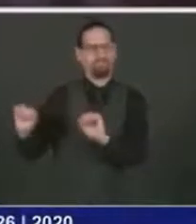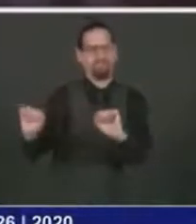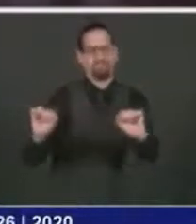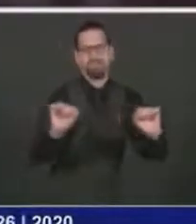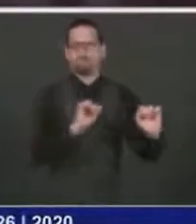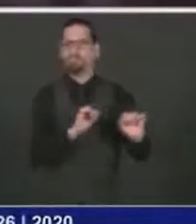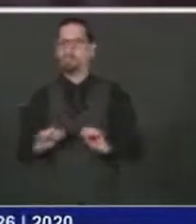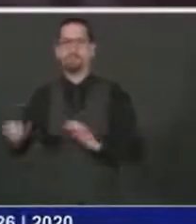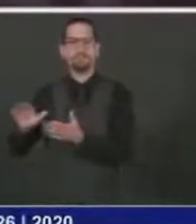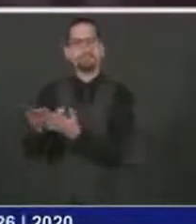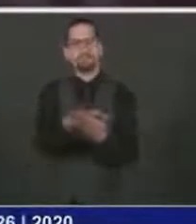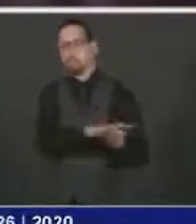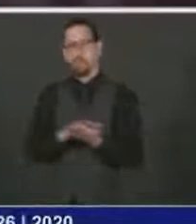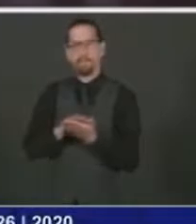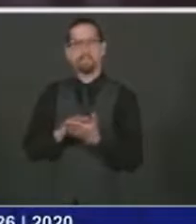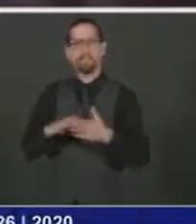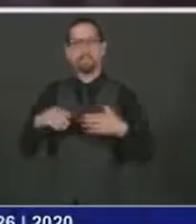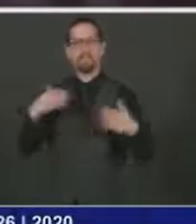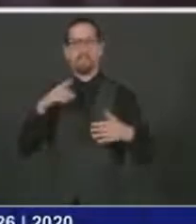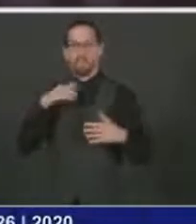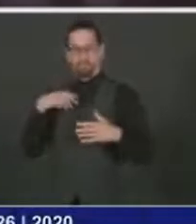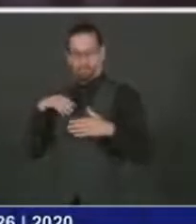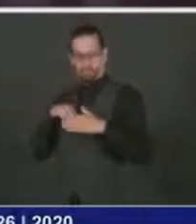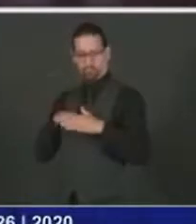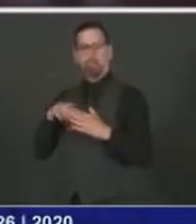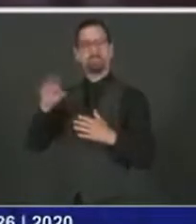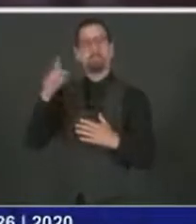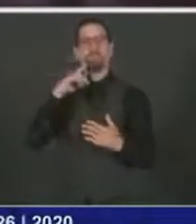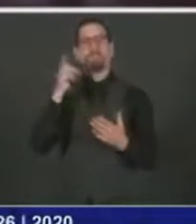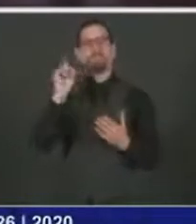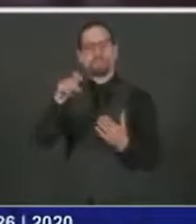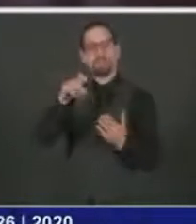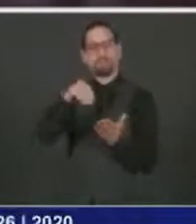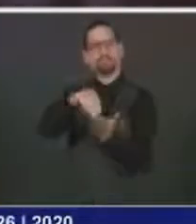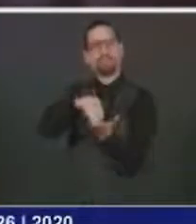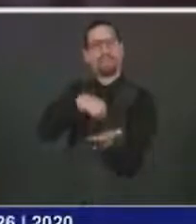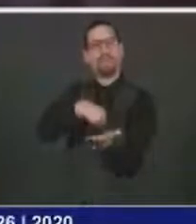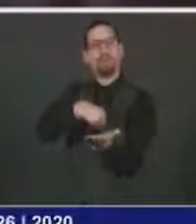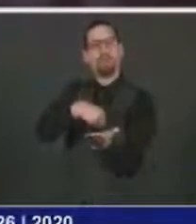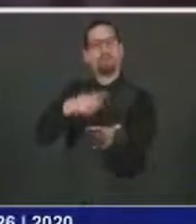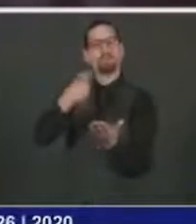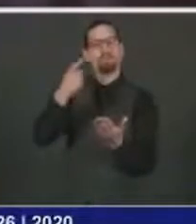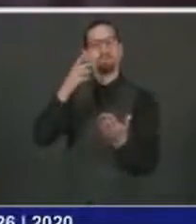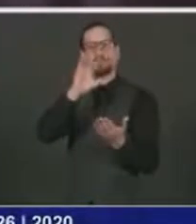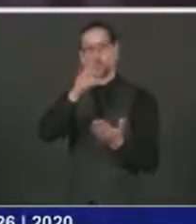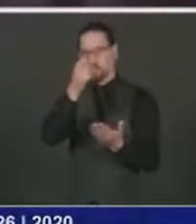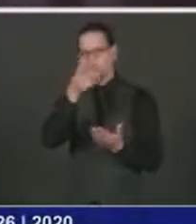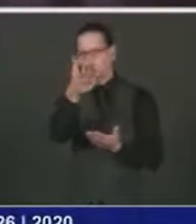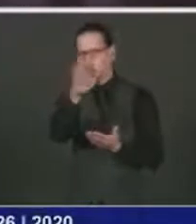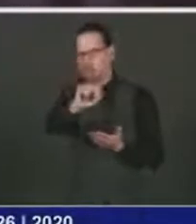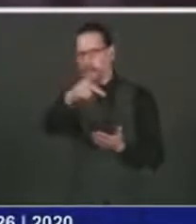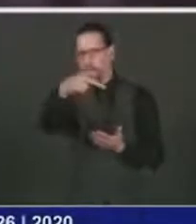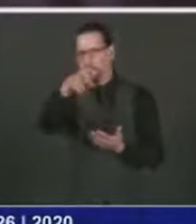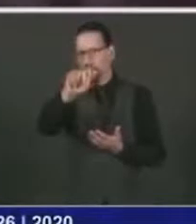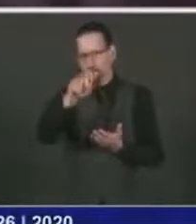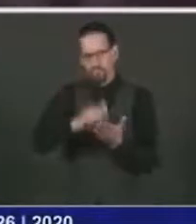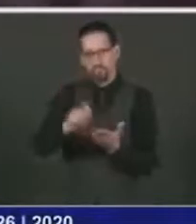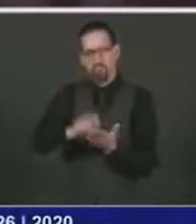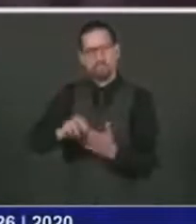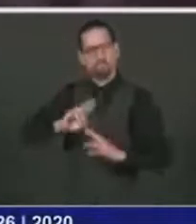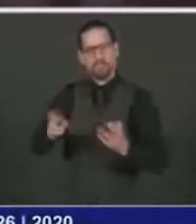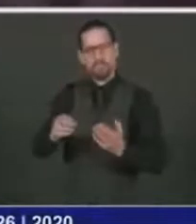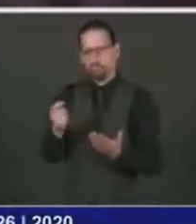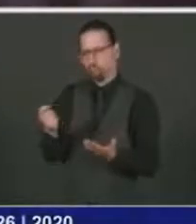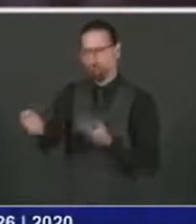had to fill out a checklist. Each one of us got our own pen. We filled out our checklist around how we're feeling, et cetera.